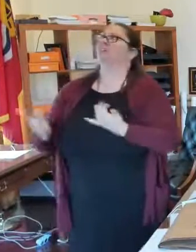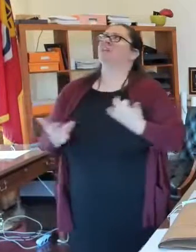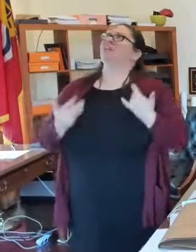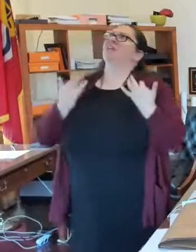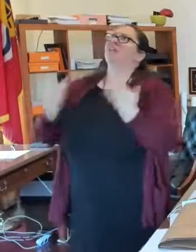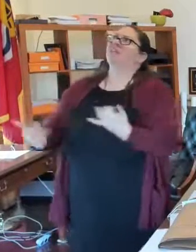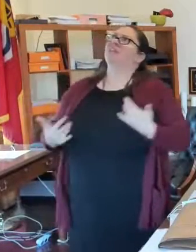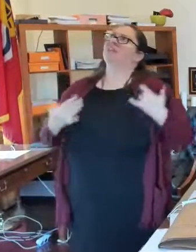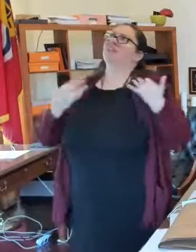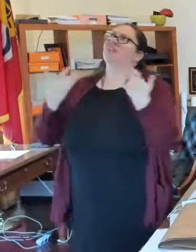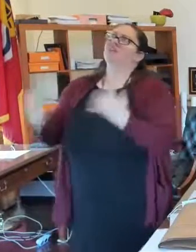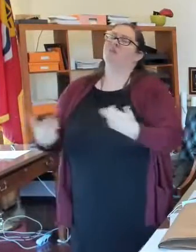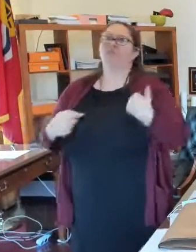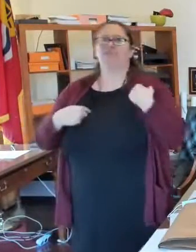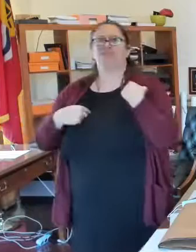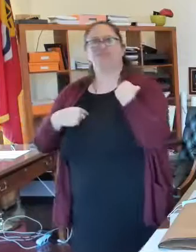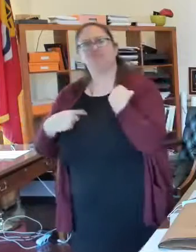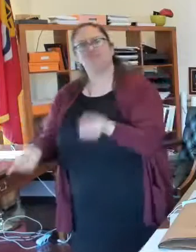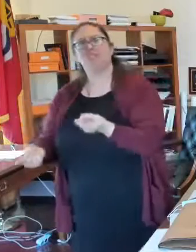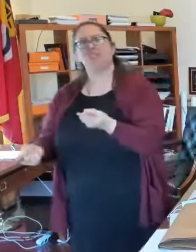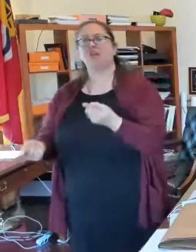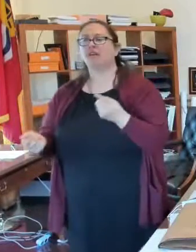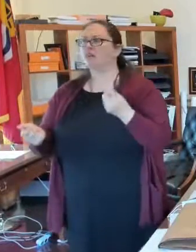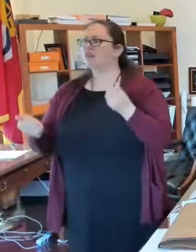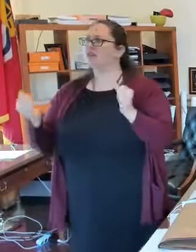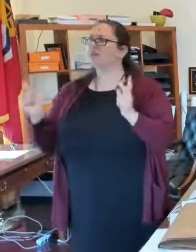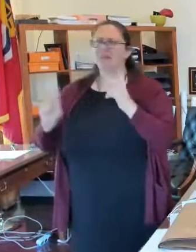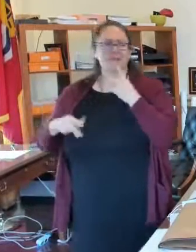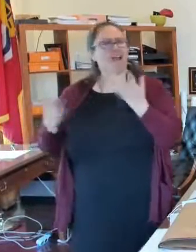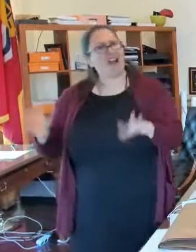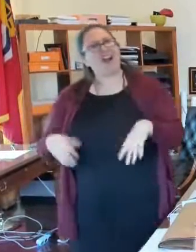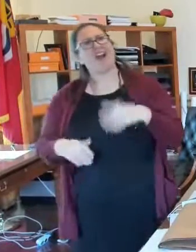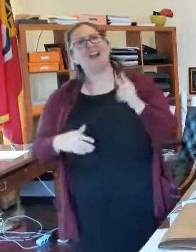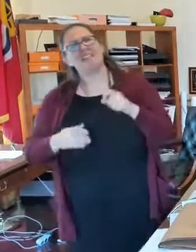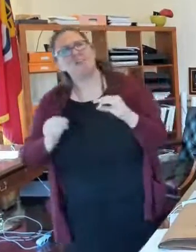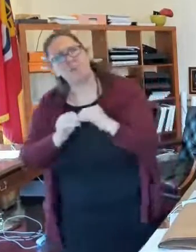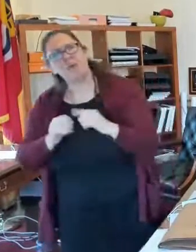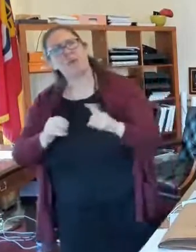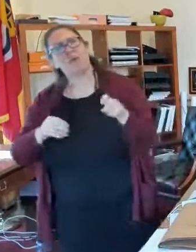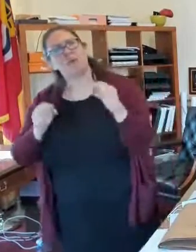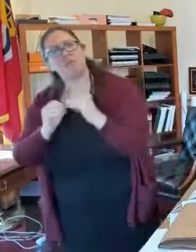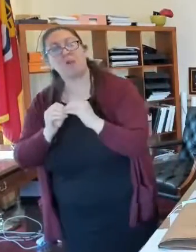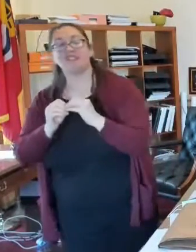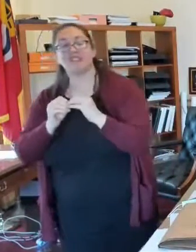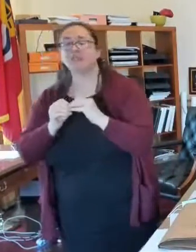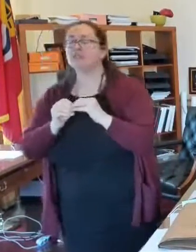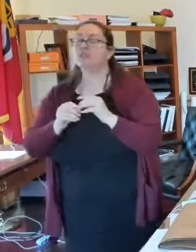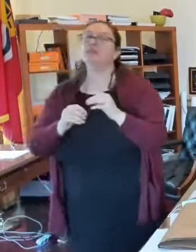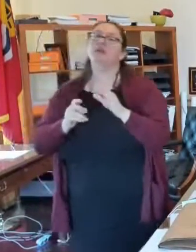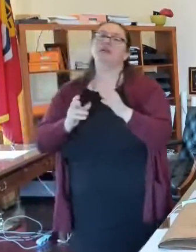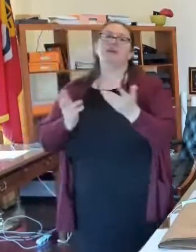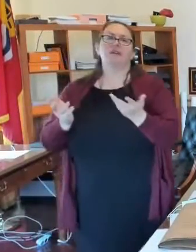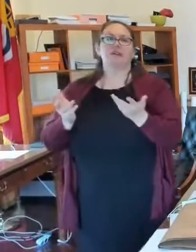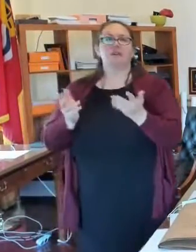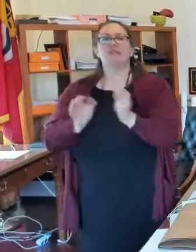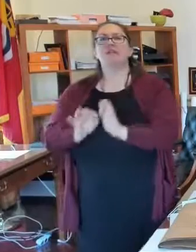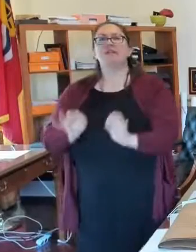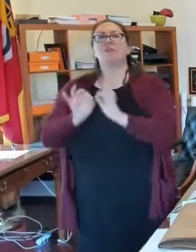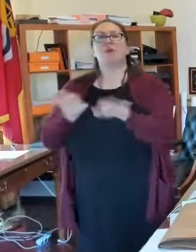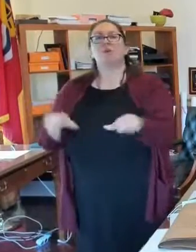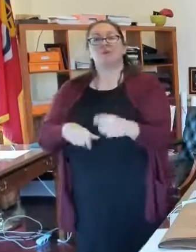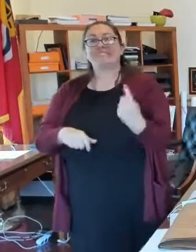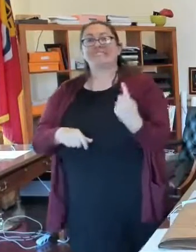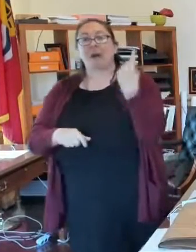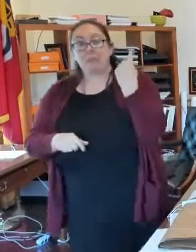long time. A lot of people say, well, it should be more, it should be, you know what, it's important to get something done